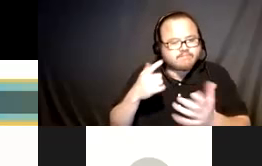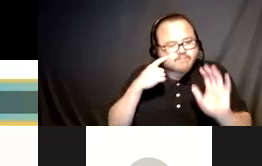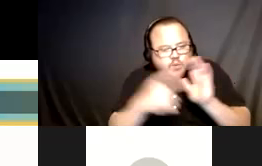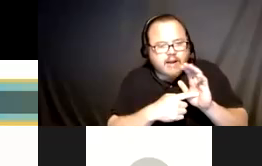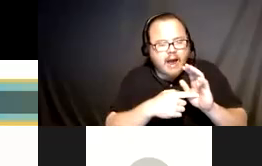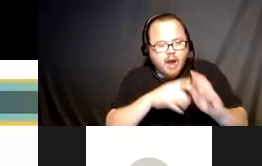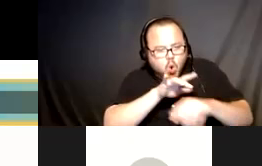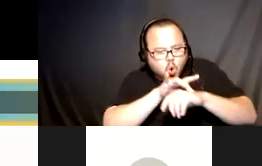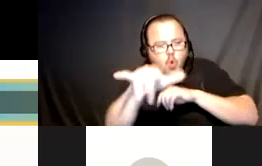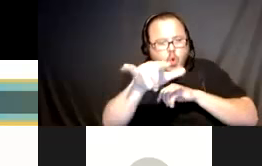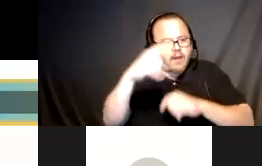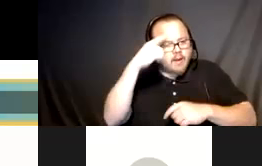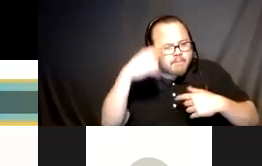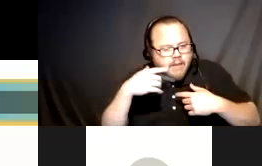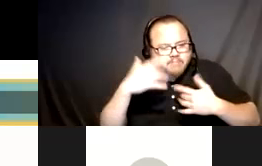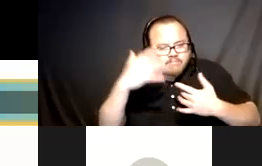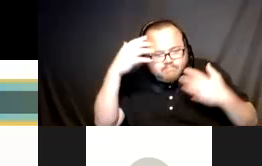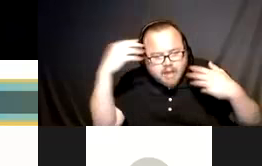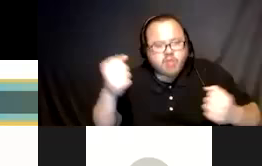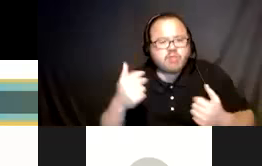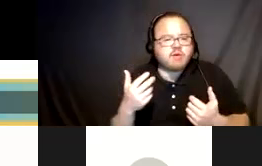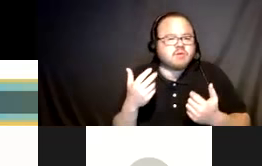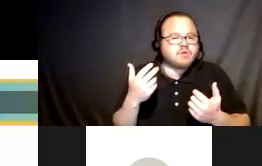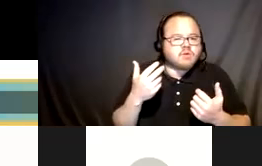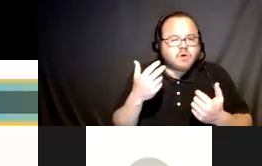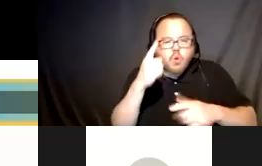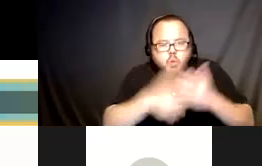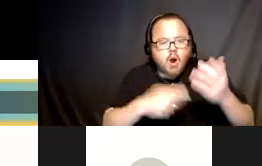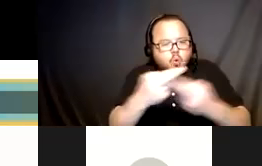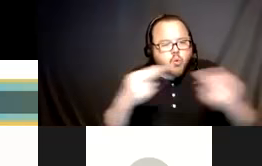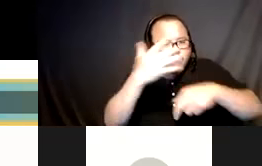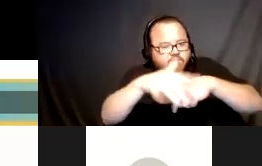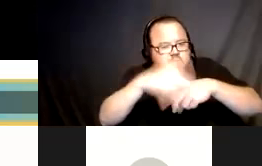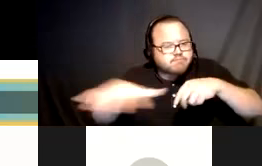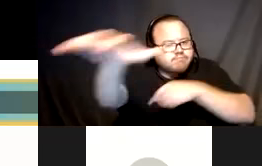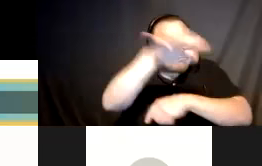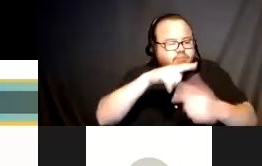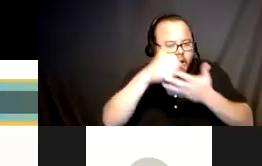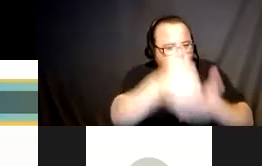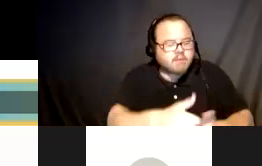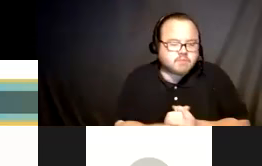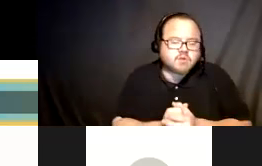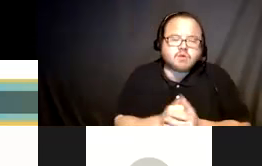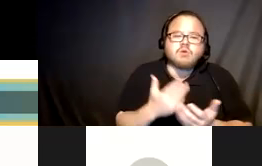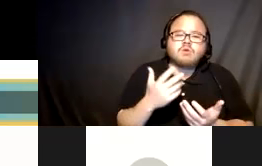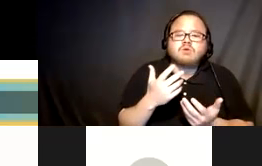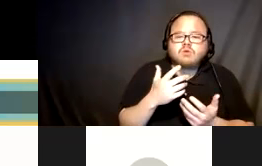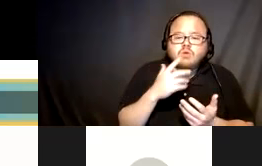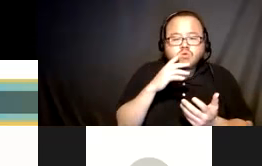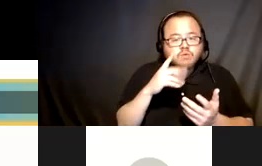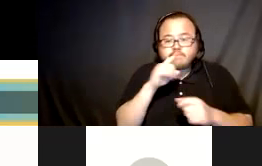illness, provide community resources, what's out there to kind of help them. In order to really start the